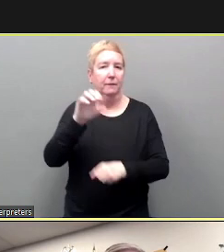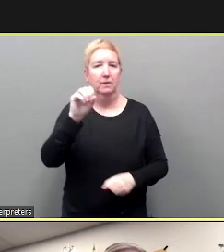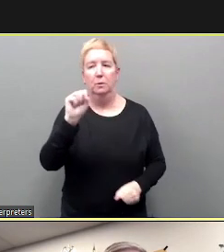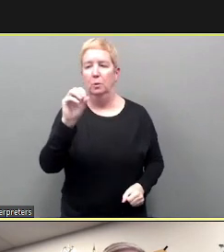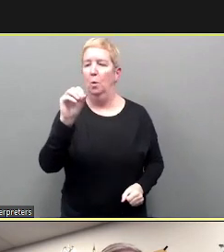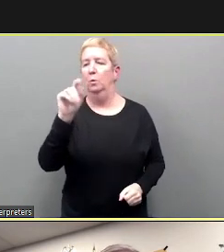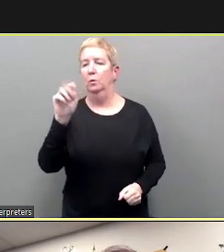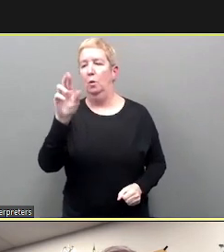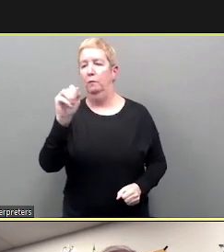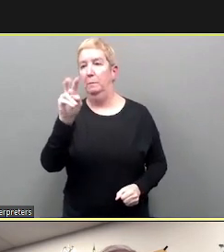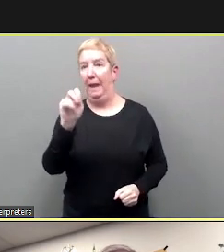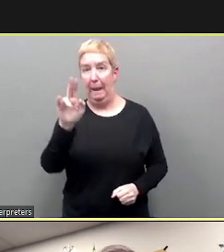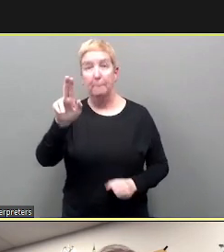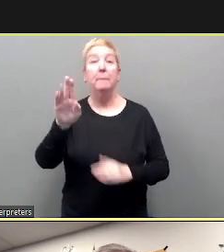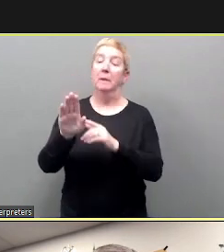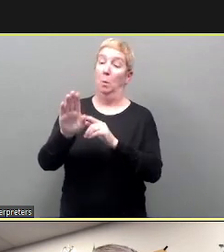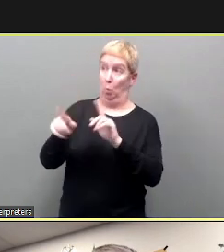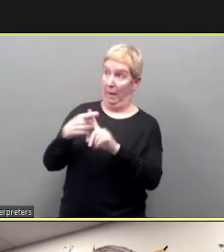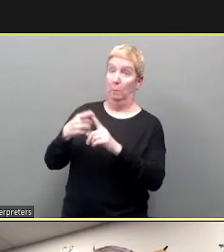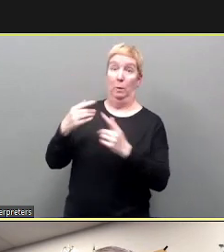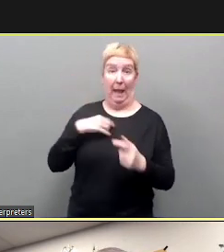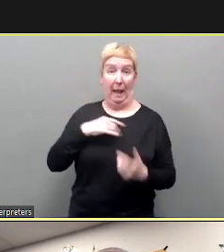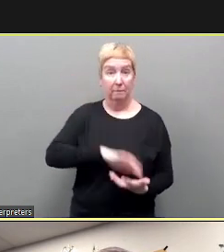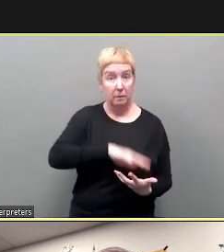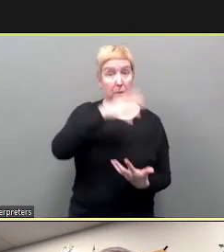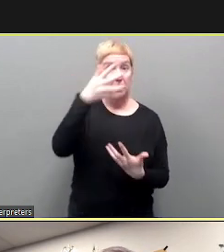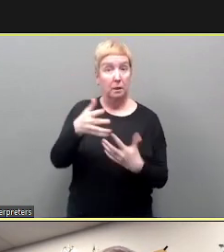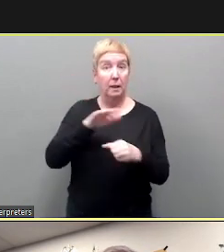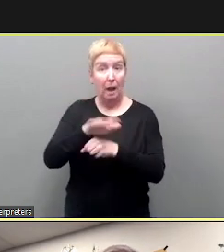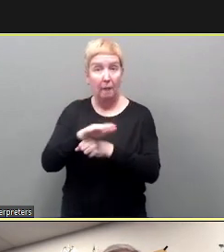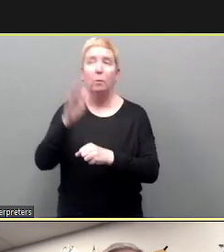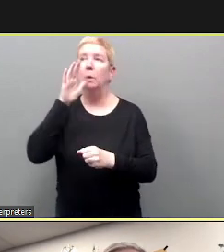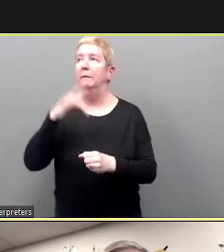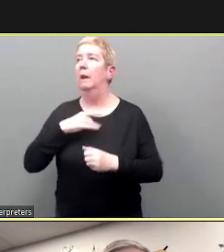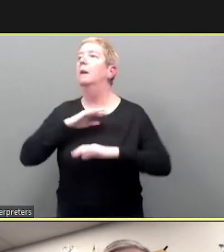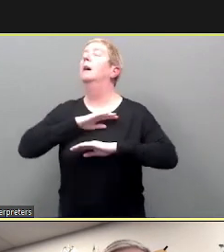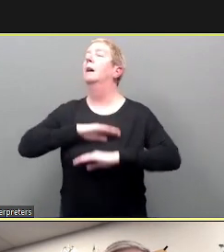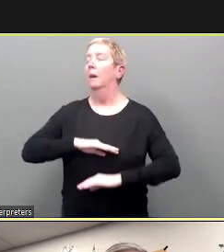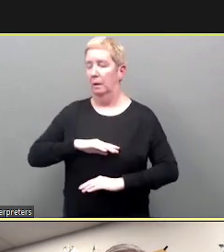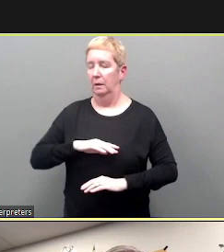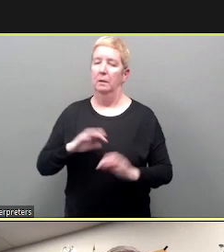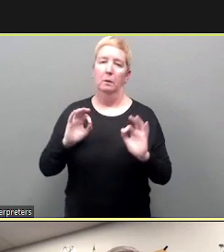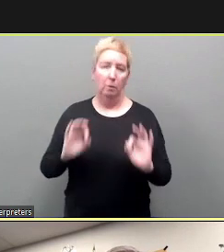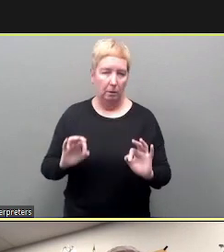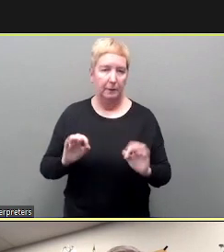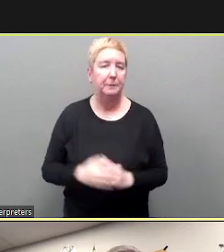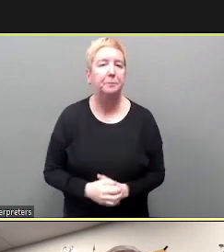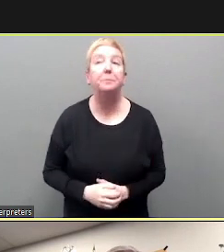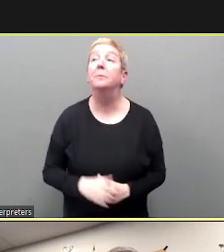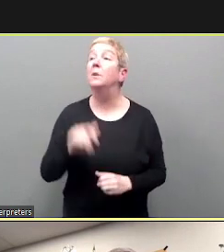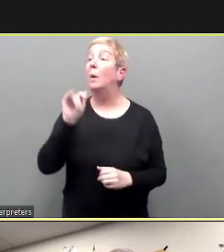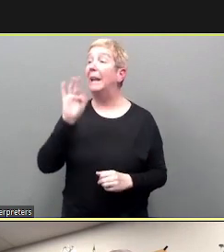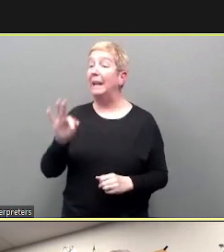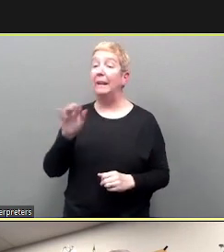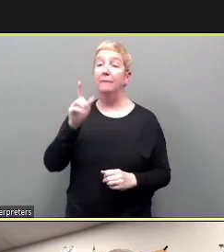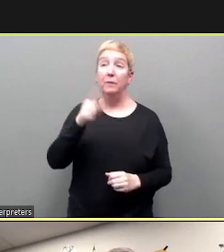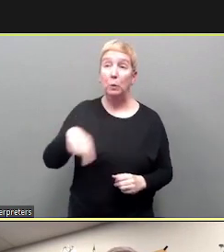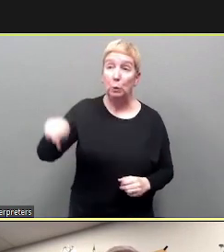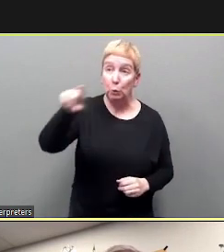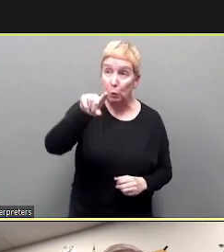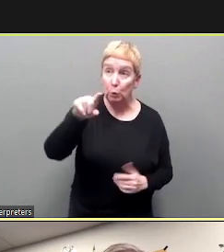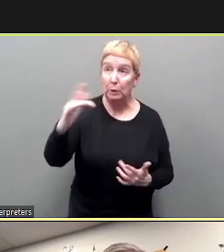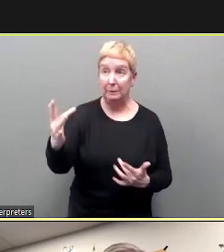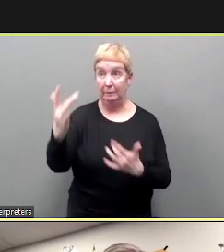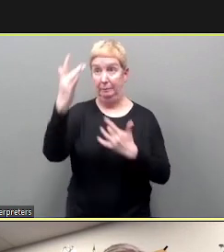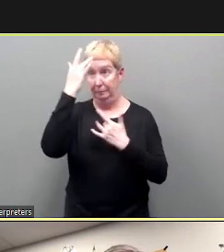and availability increases. So if you are having trouble finding